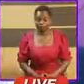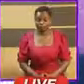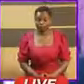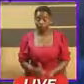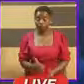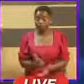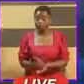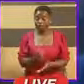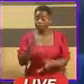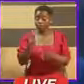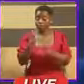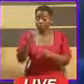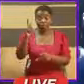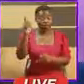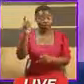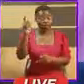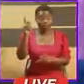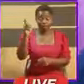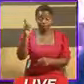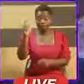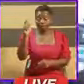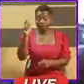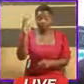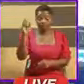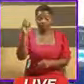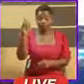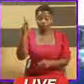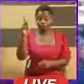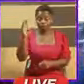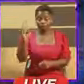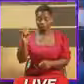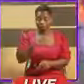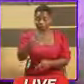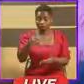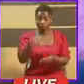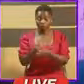Katooke, abantu b'e Nabweru ne Uganda yonna okulaba